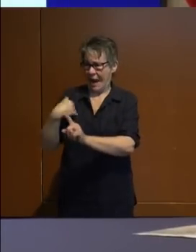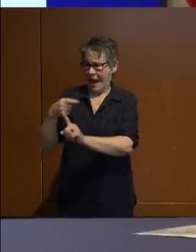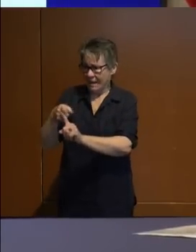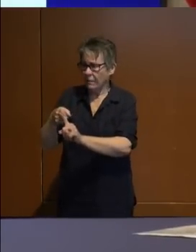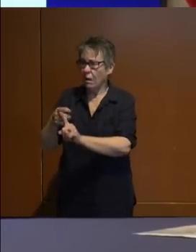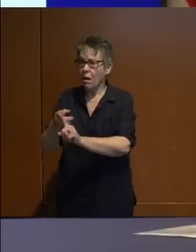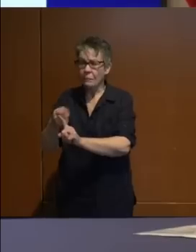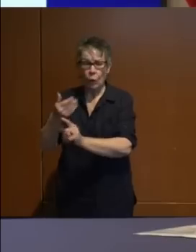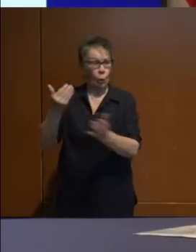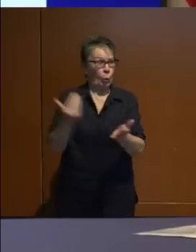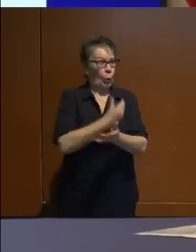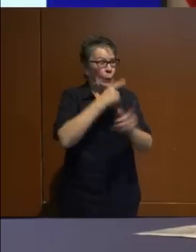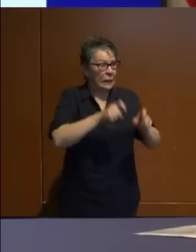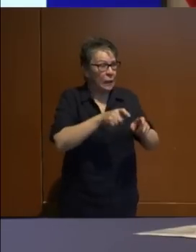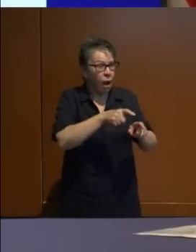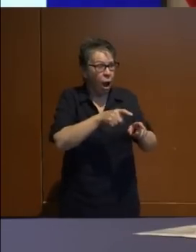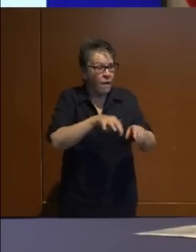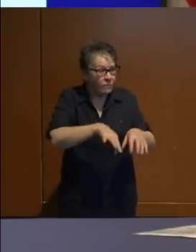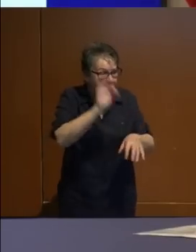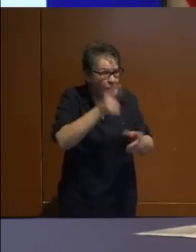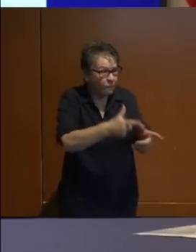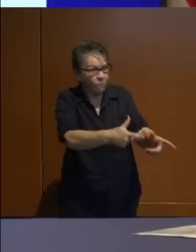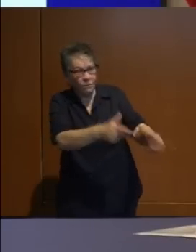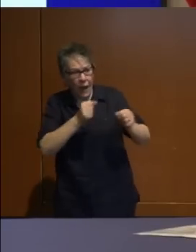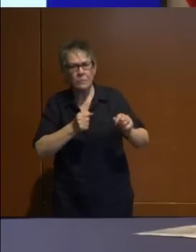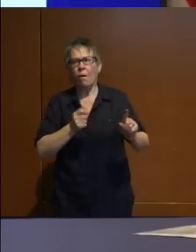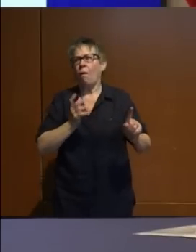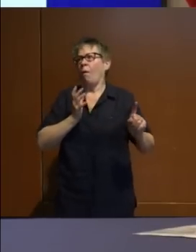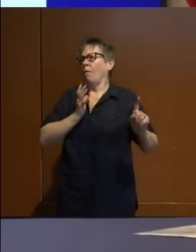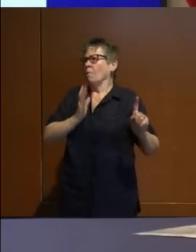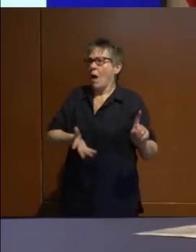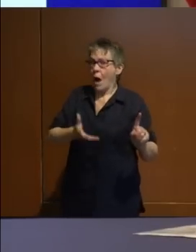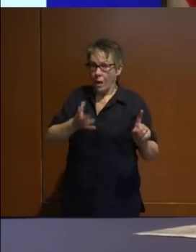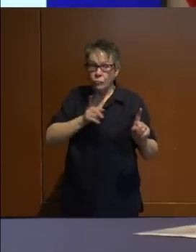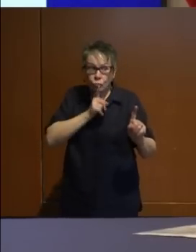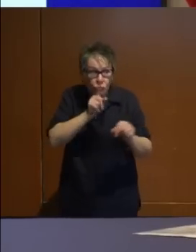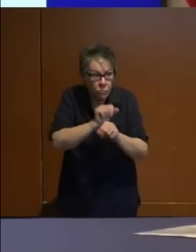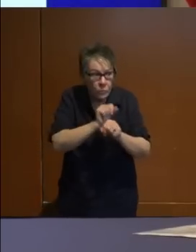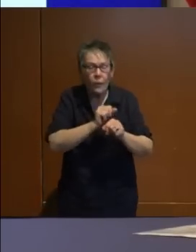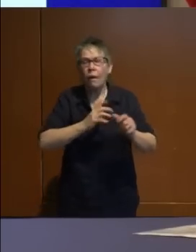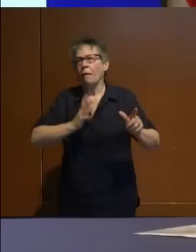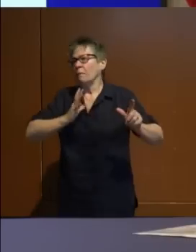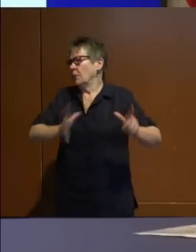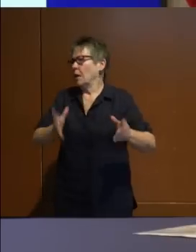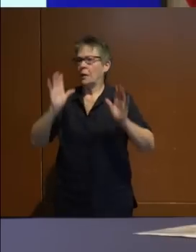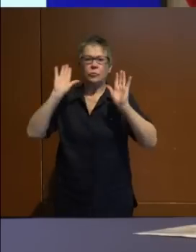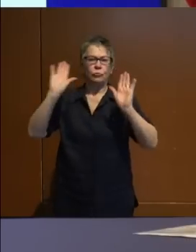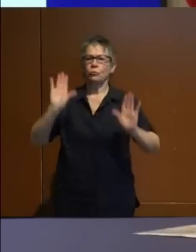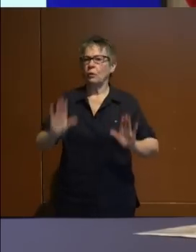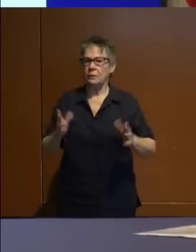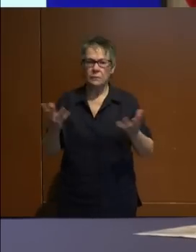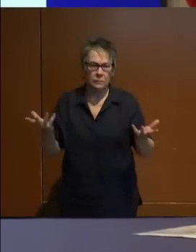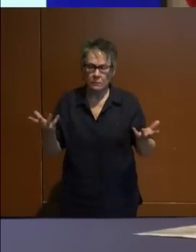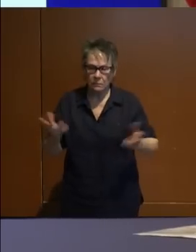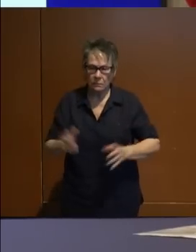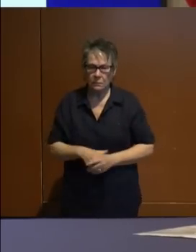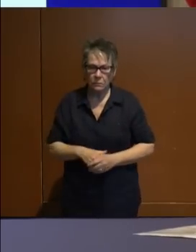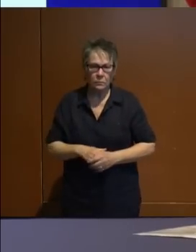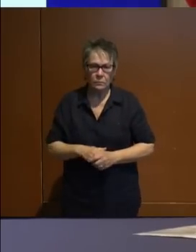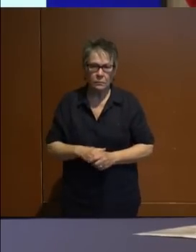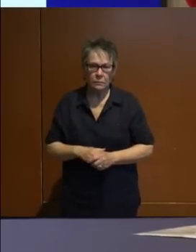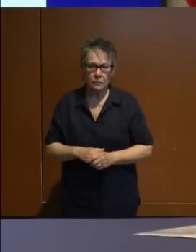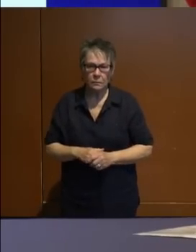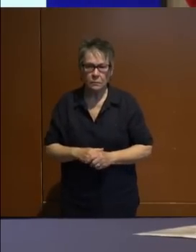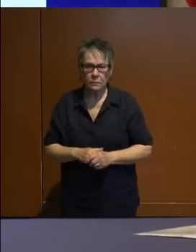outlined before, where at a certain point we're going to have to make tough decisions between, do I put more resources into testing, which I know